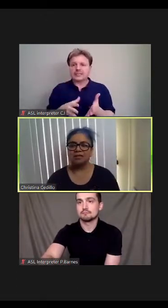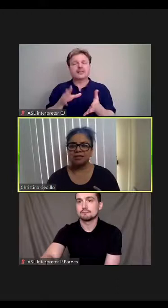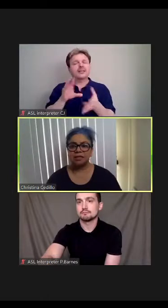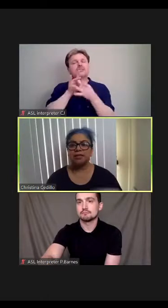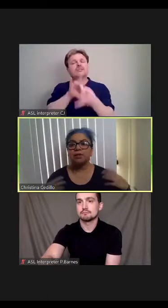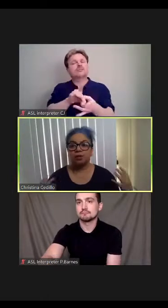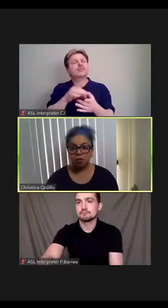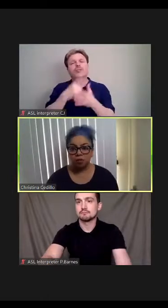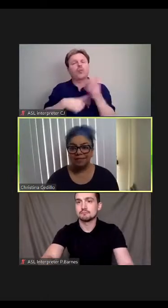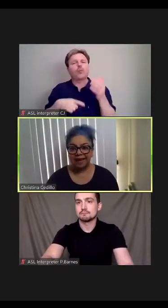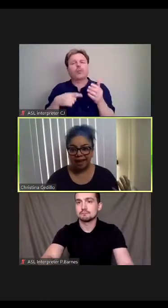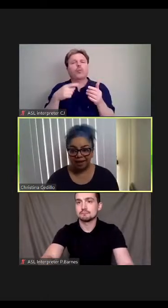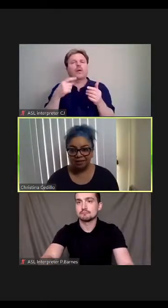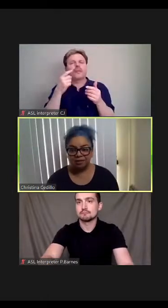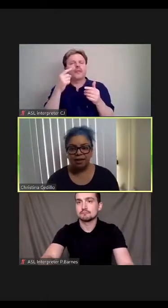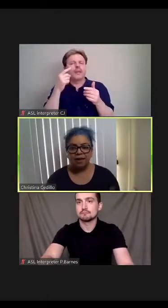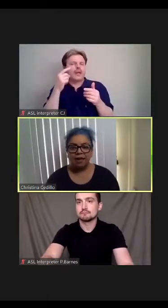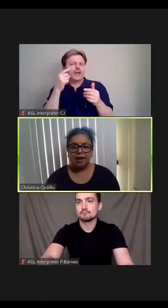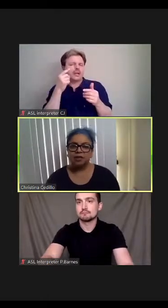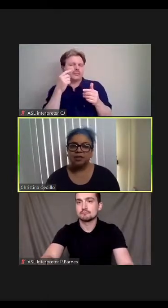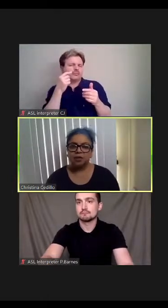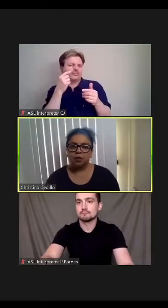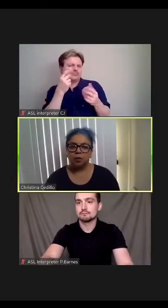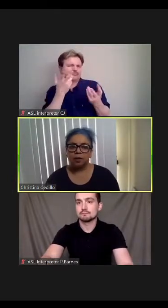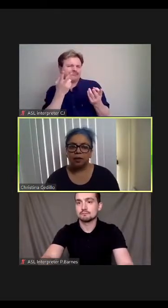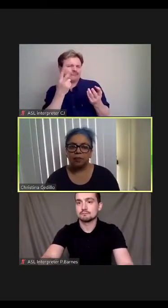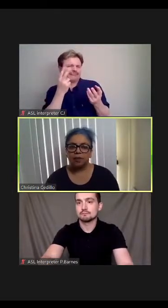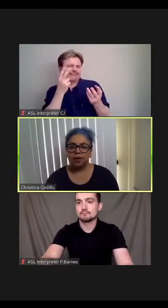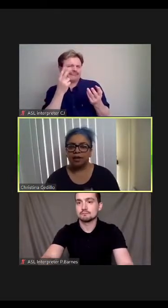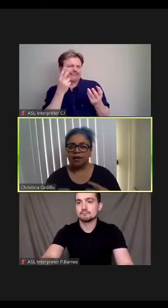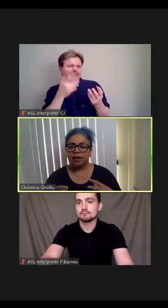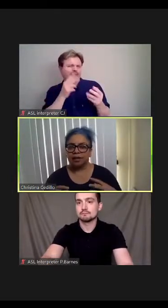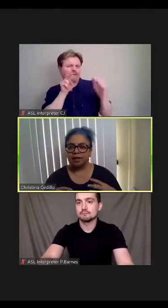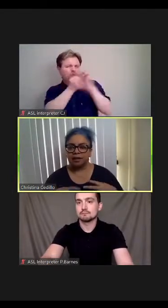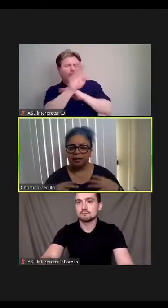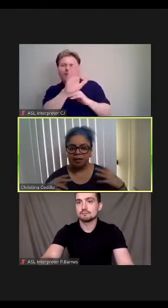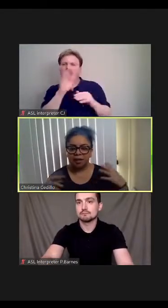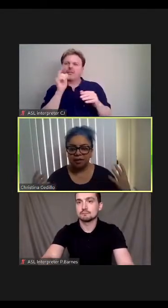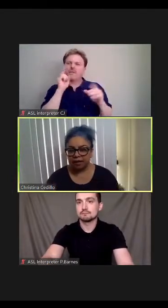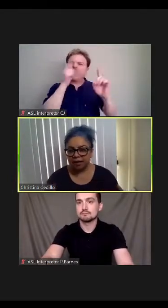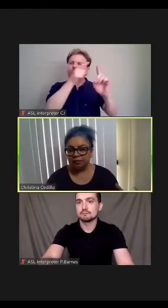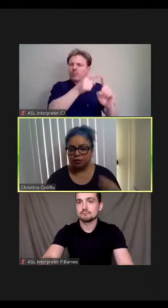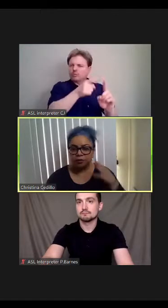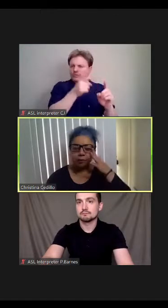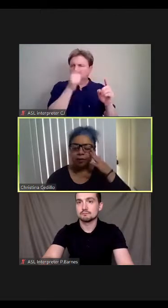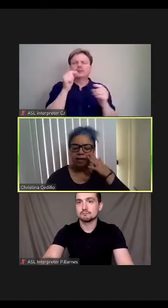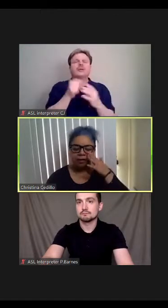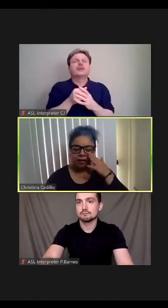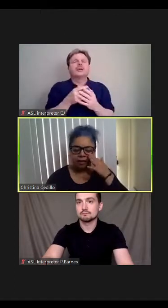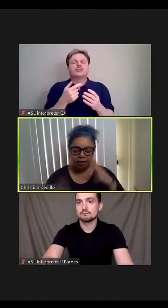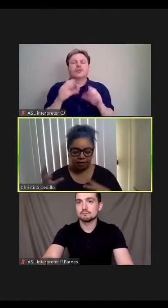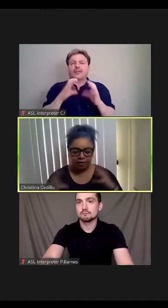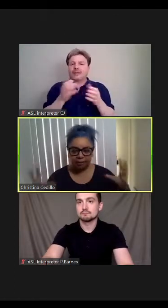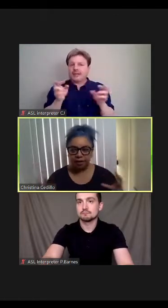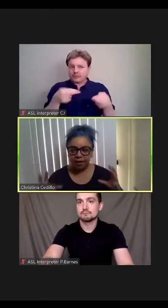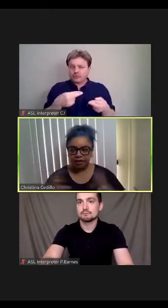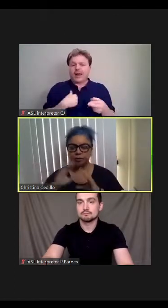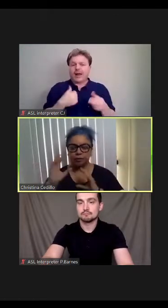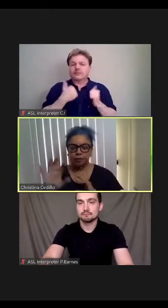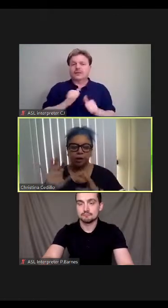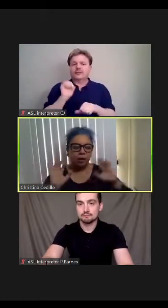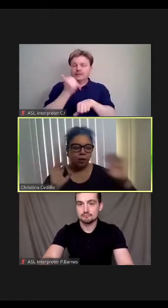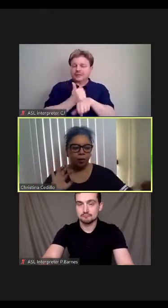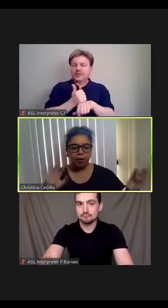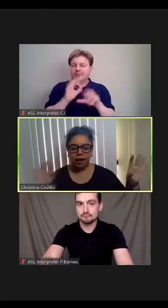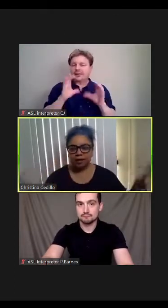what they see their goals as. And so when I am in the classroom and I try to set up the